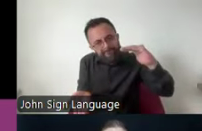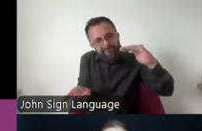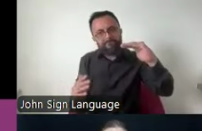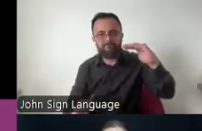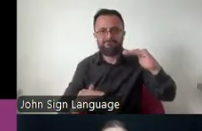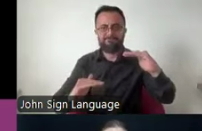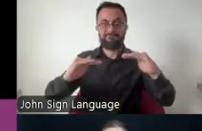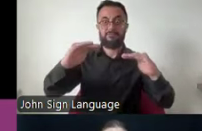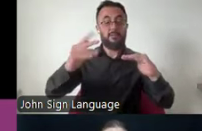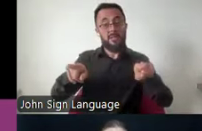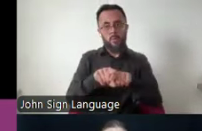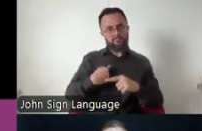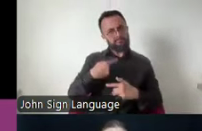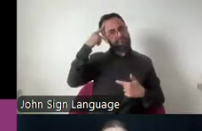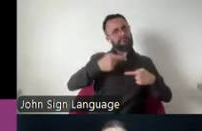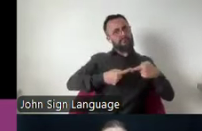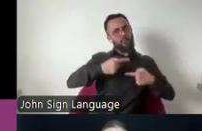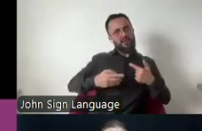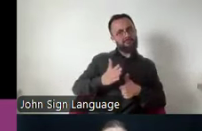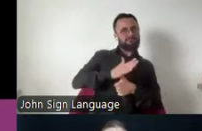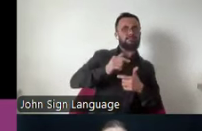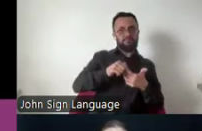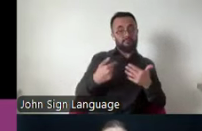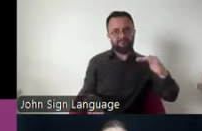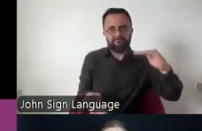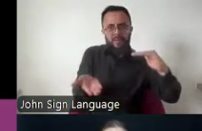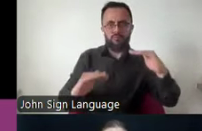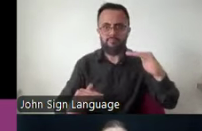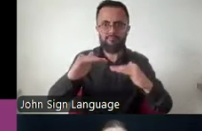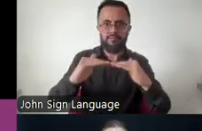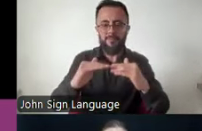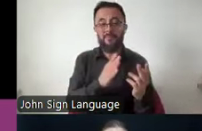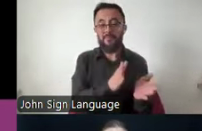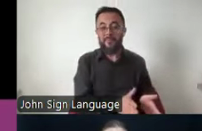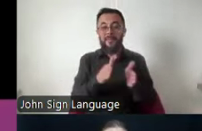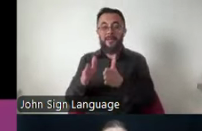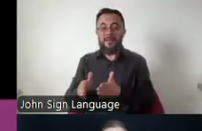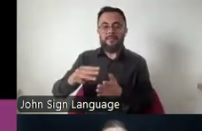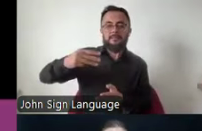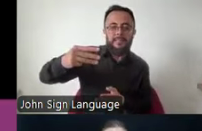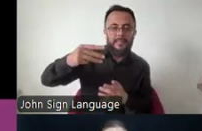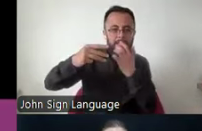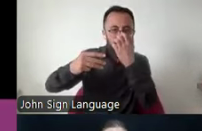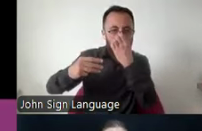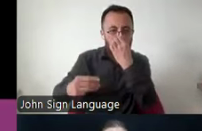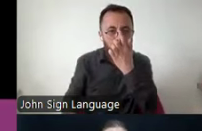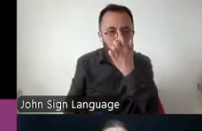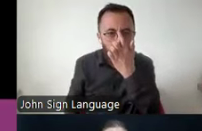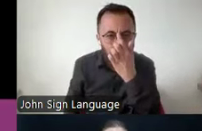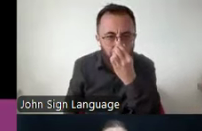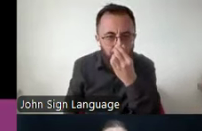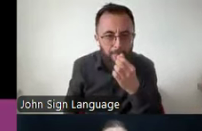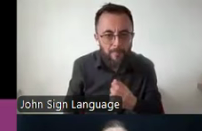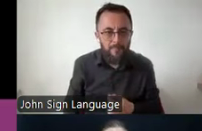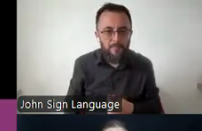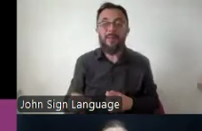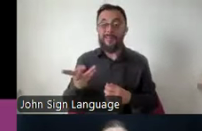health sector. So that resonates a lot with the Disability Inclusion Guide for Action that we just talked about